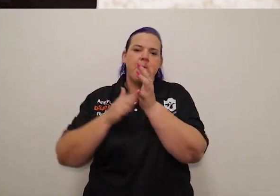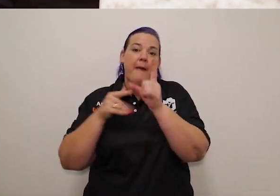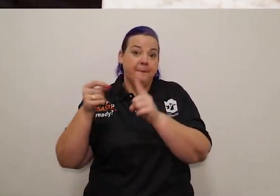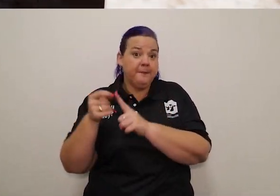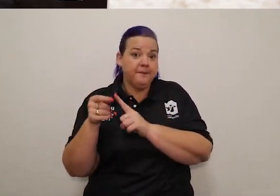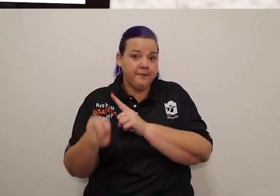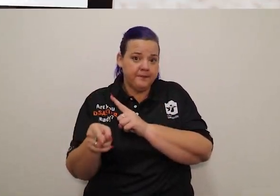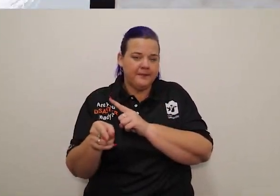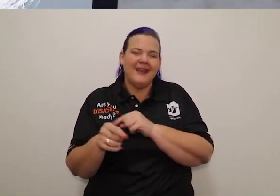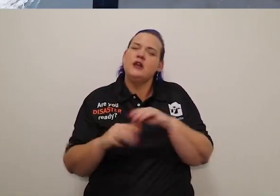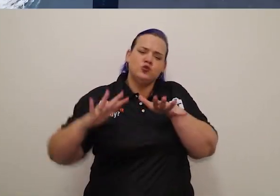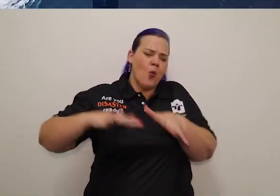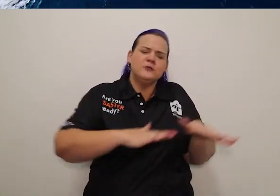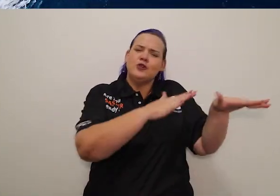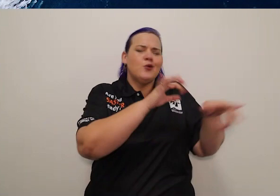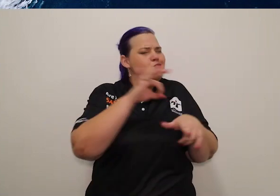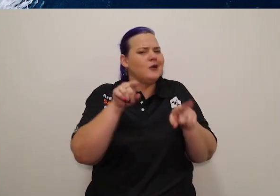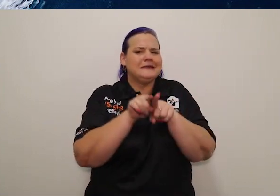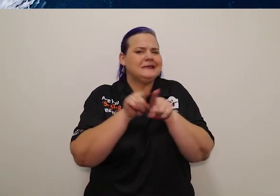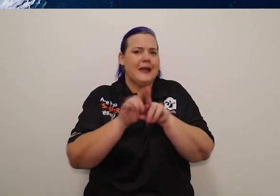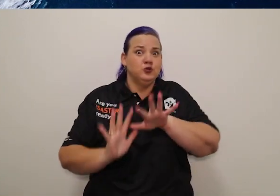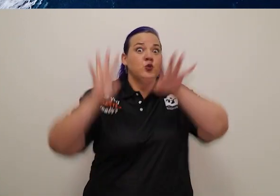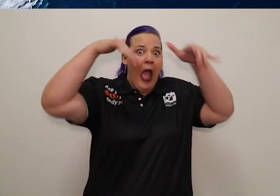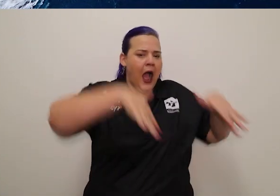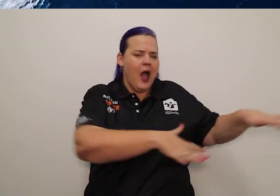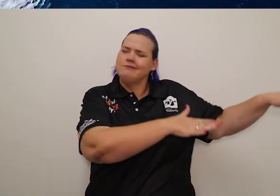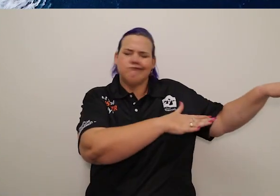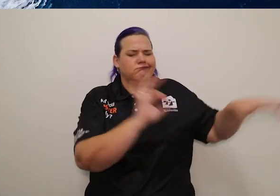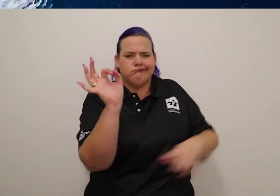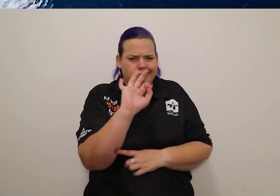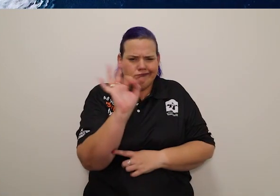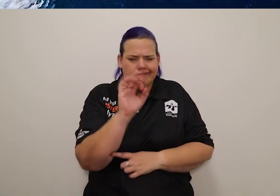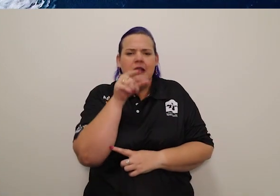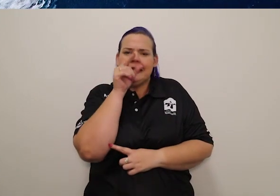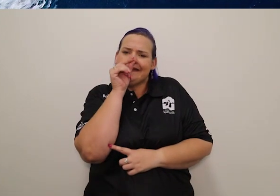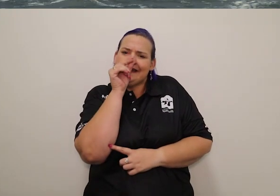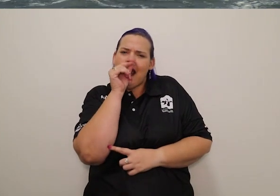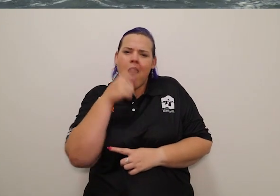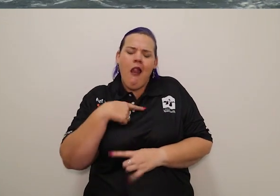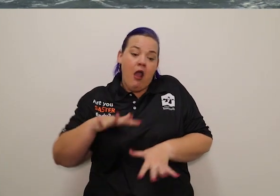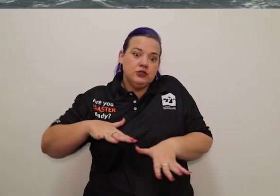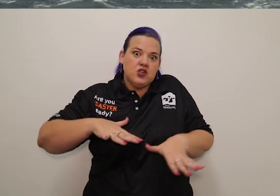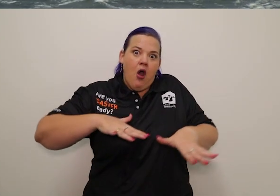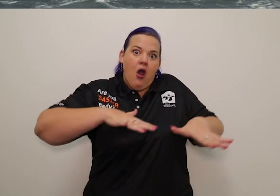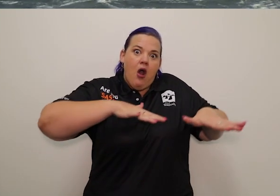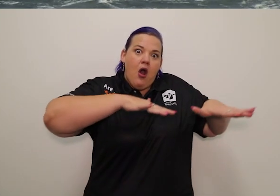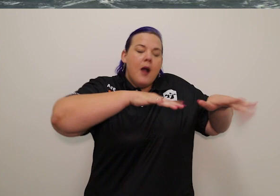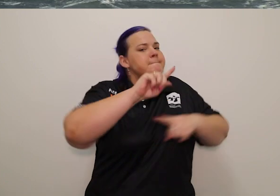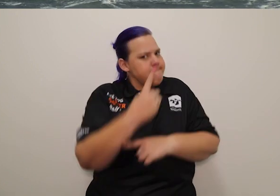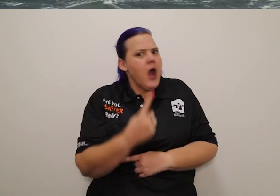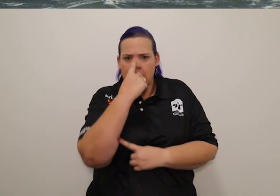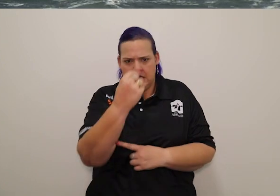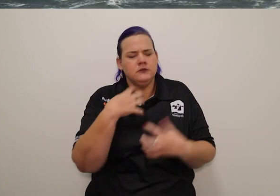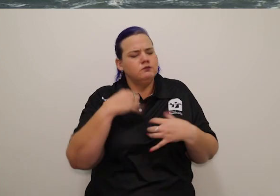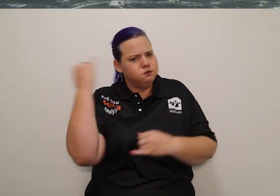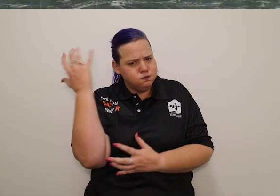process accordingly. A storm surge is not the same as a tsunami or tidal wave. A storm surge occurs like a